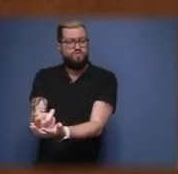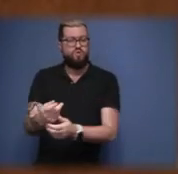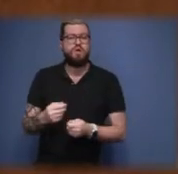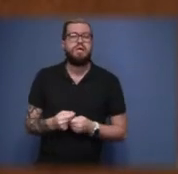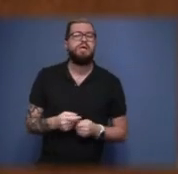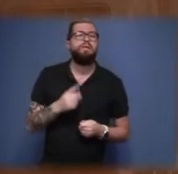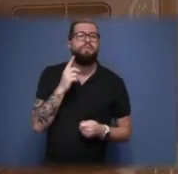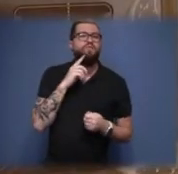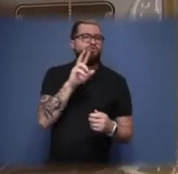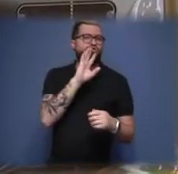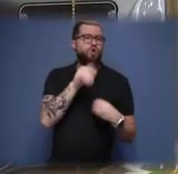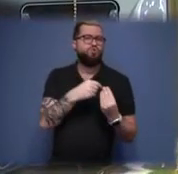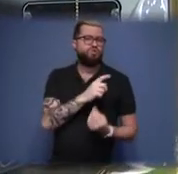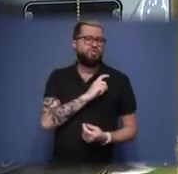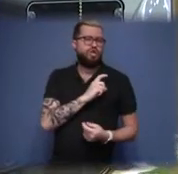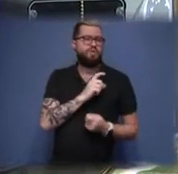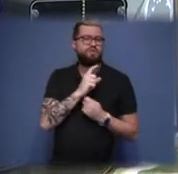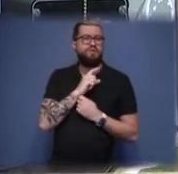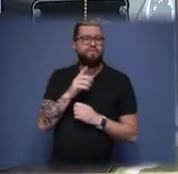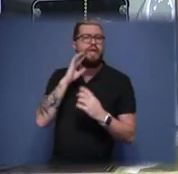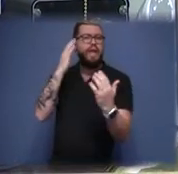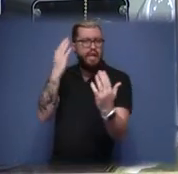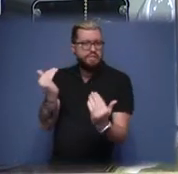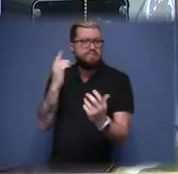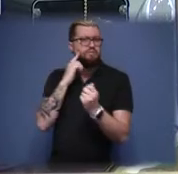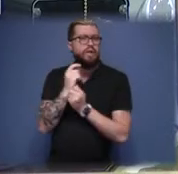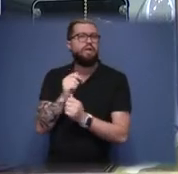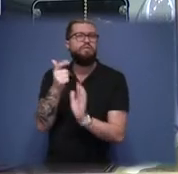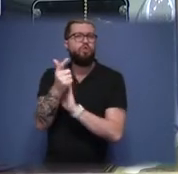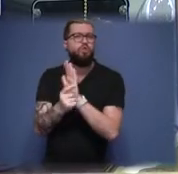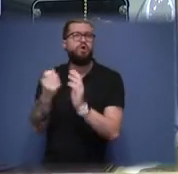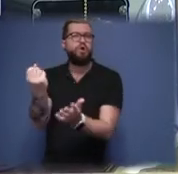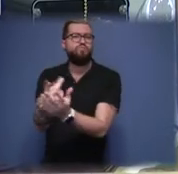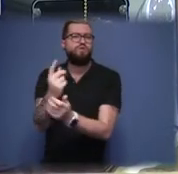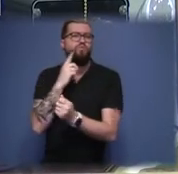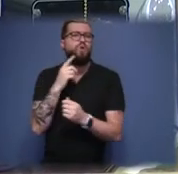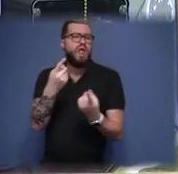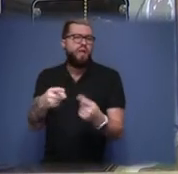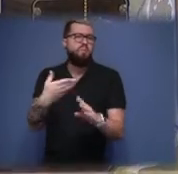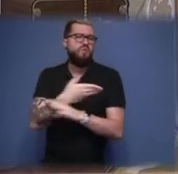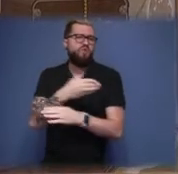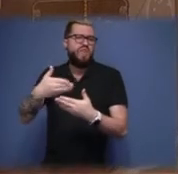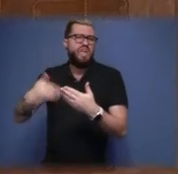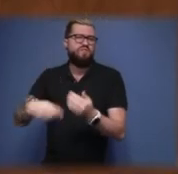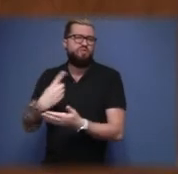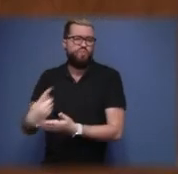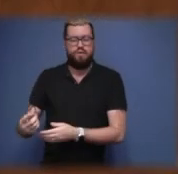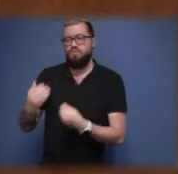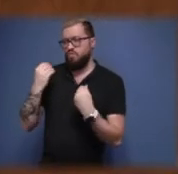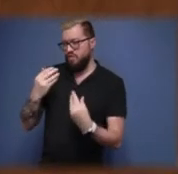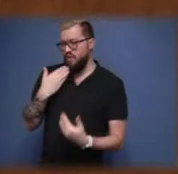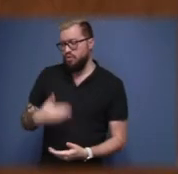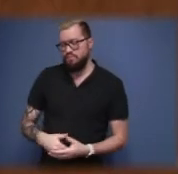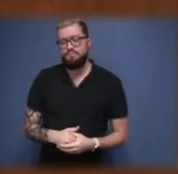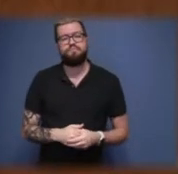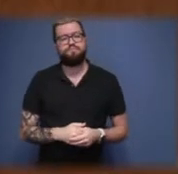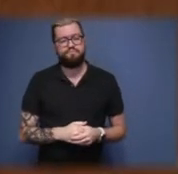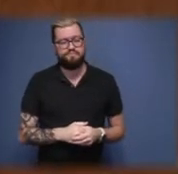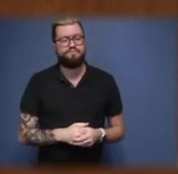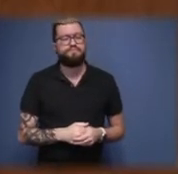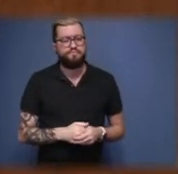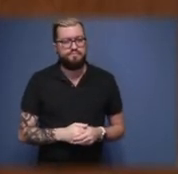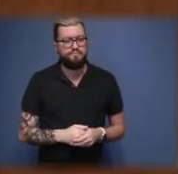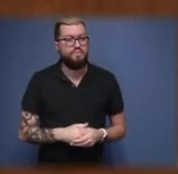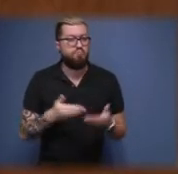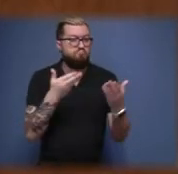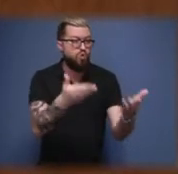sheriff about, and anticipate solicitor approval is forthcoming by the end of the week. Thank you. Thank you for doing that. So there's a motion.